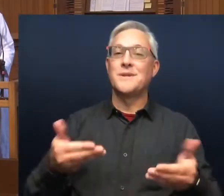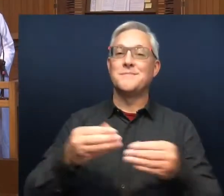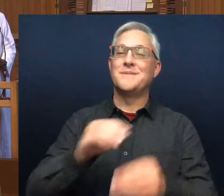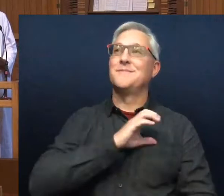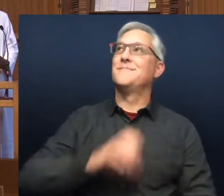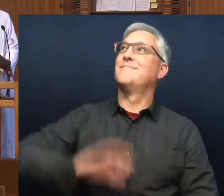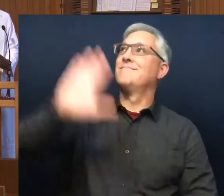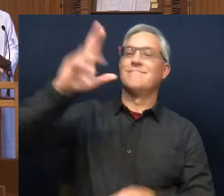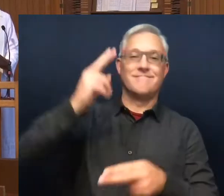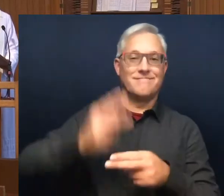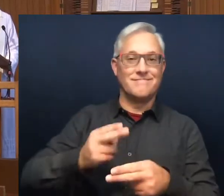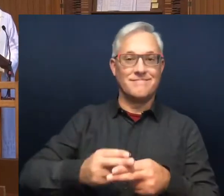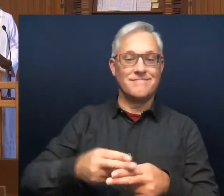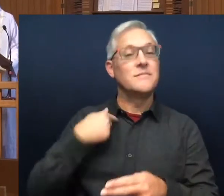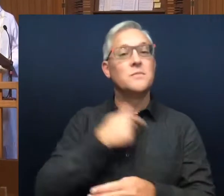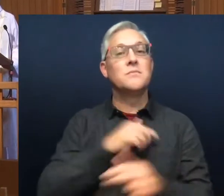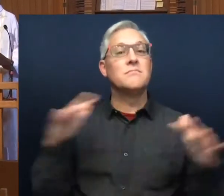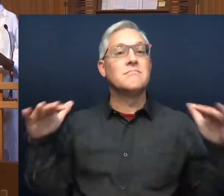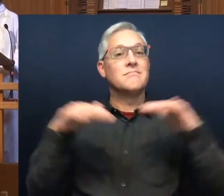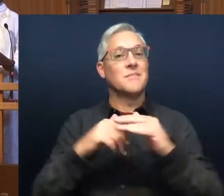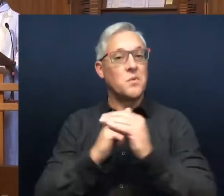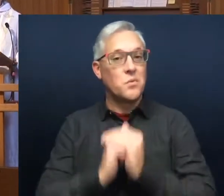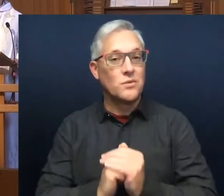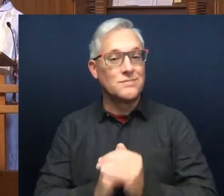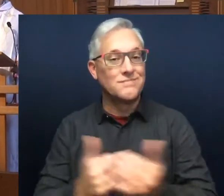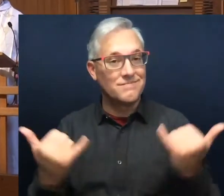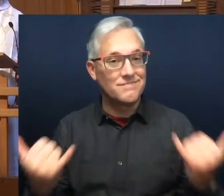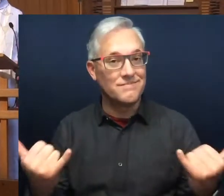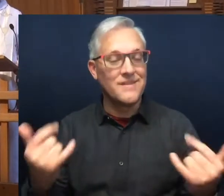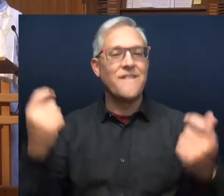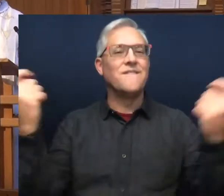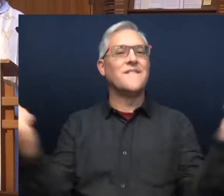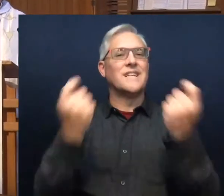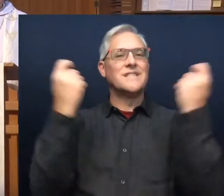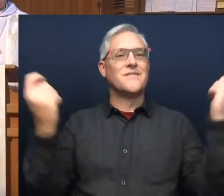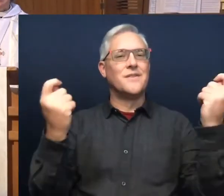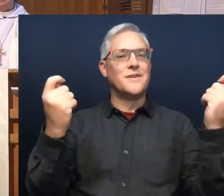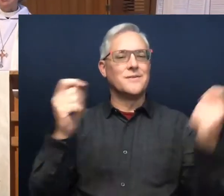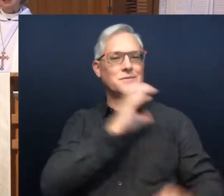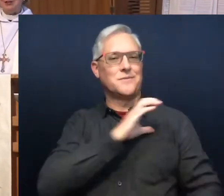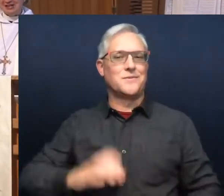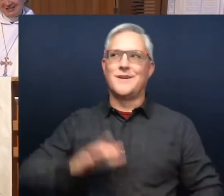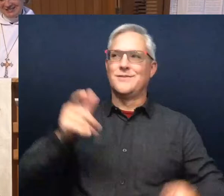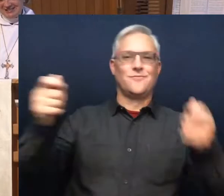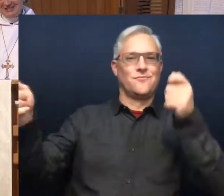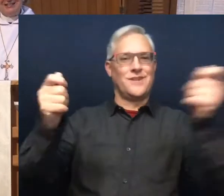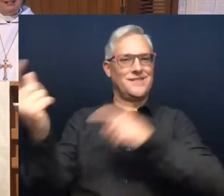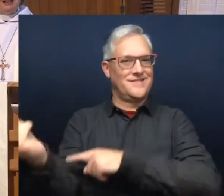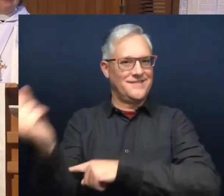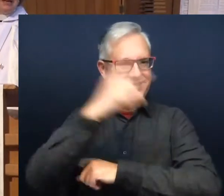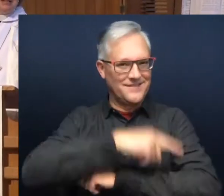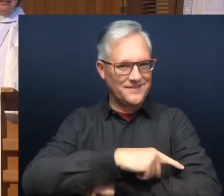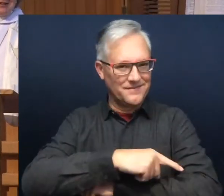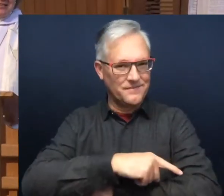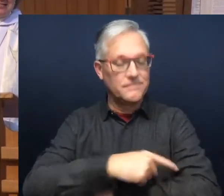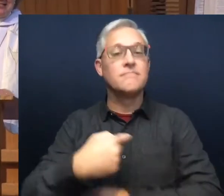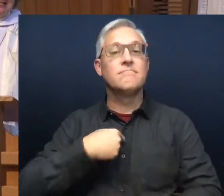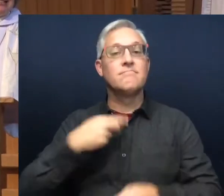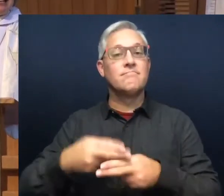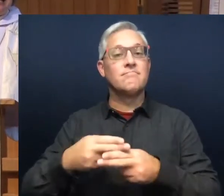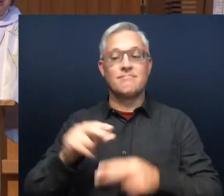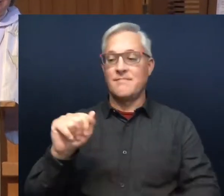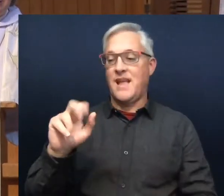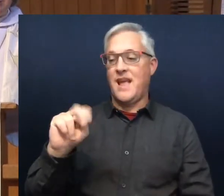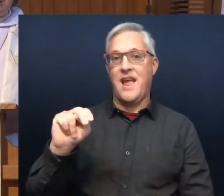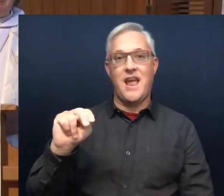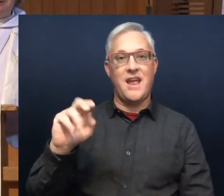Welcome in the name of Christ as we gather for worship on this, the Festival of the Reign of Christ. I'm Anne Svennungsen,